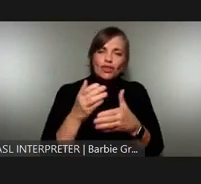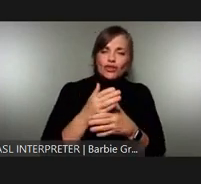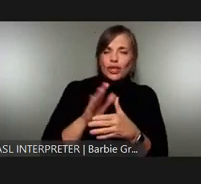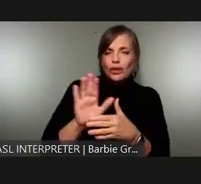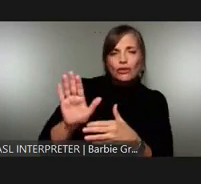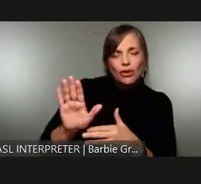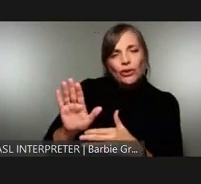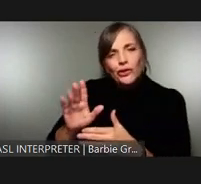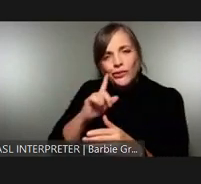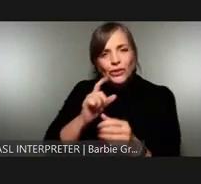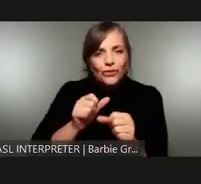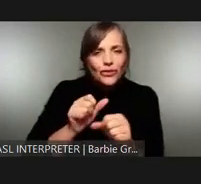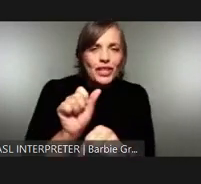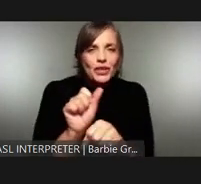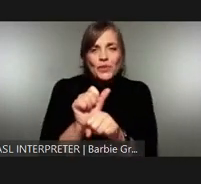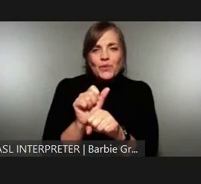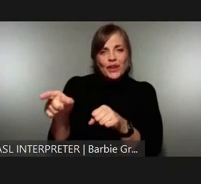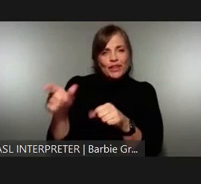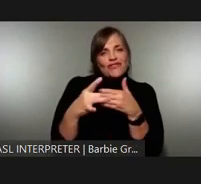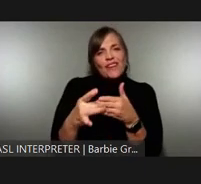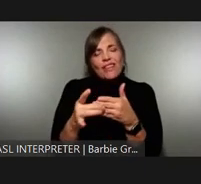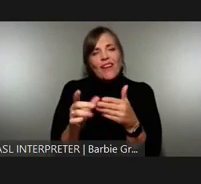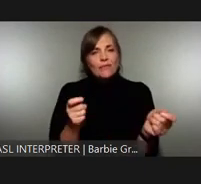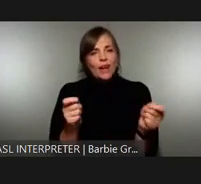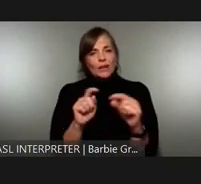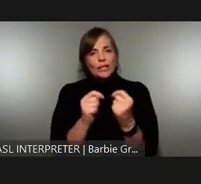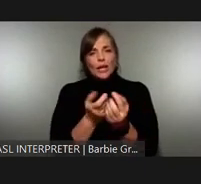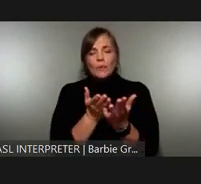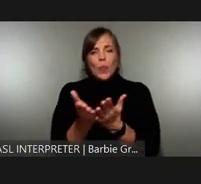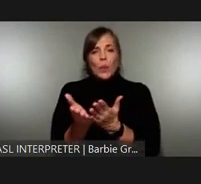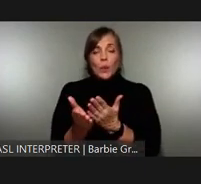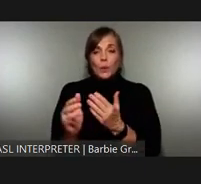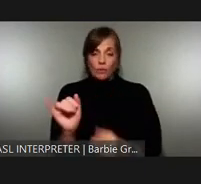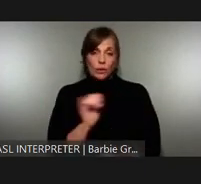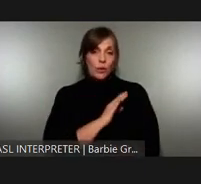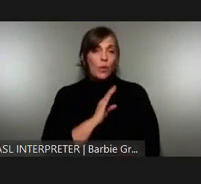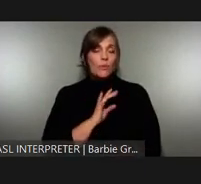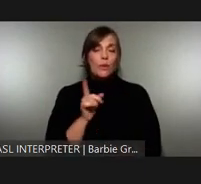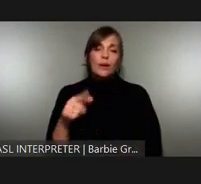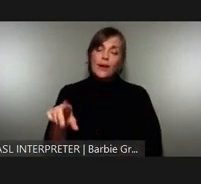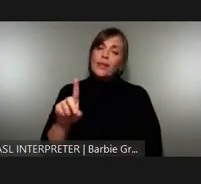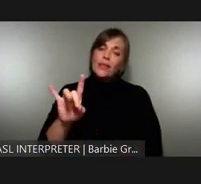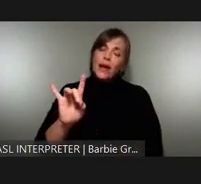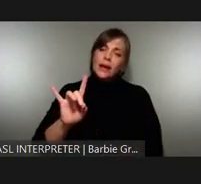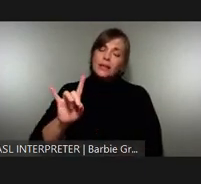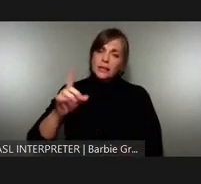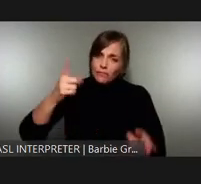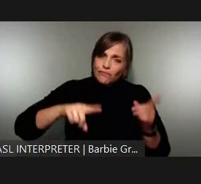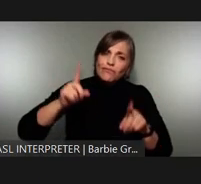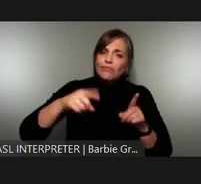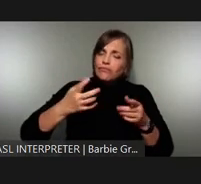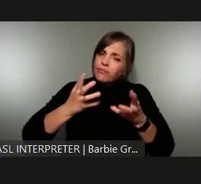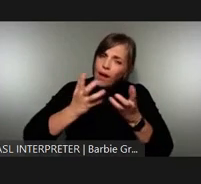has led the management team at TARTA through, as well as the board. And so they have aligned around a series of outcomes here, and you can